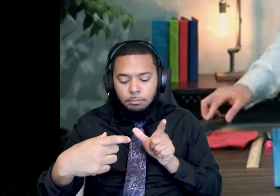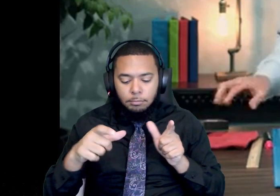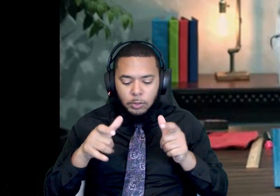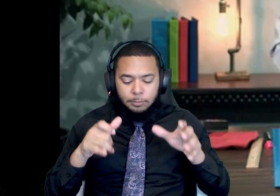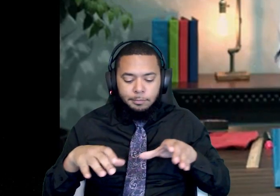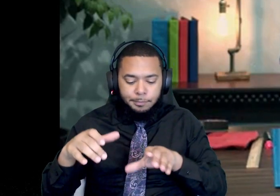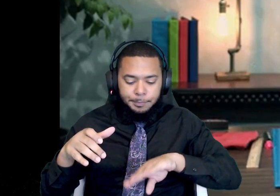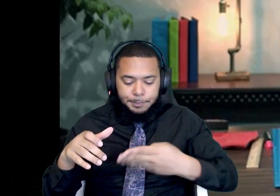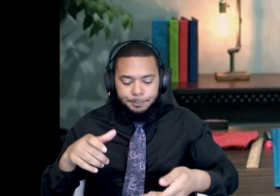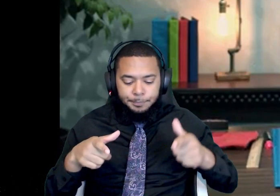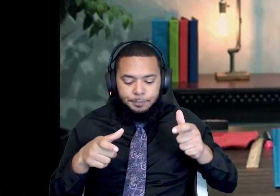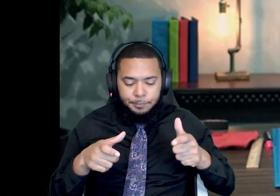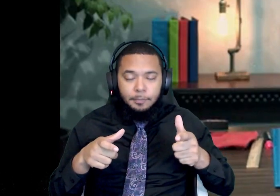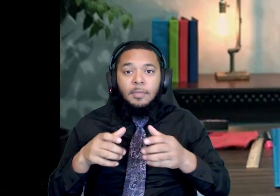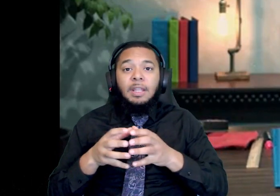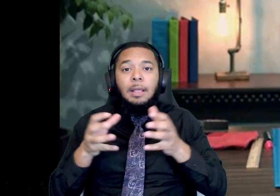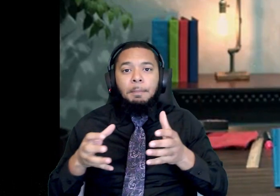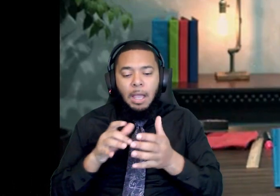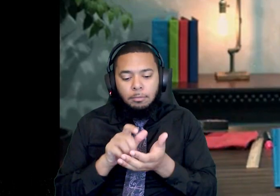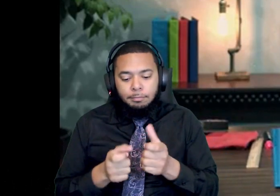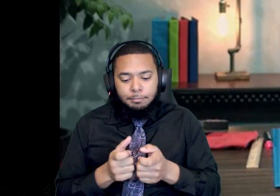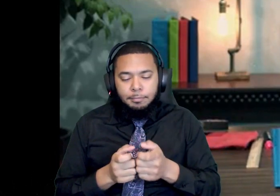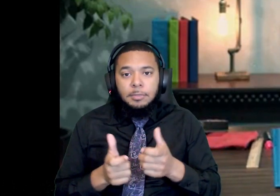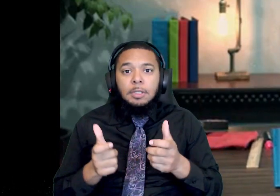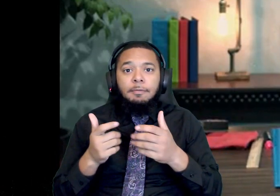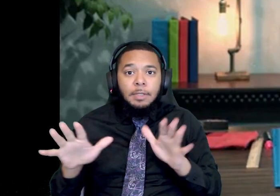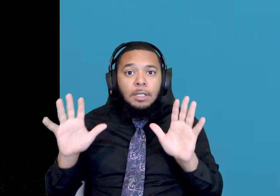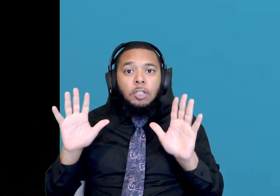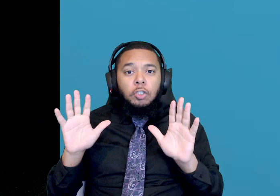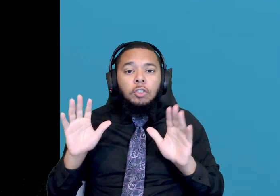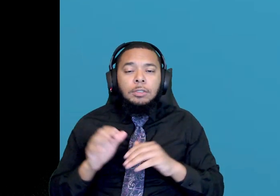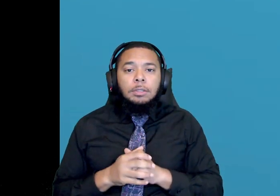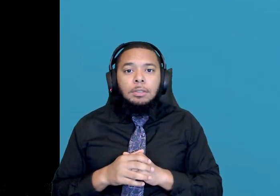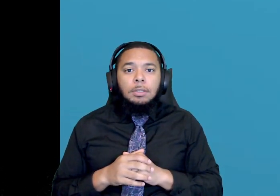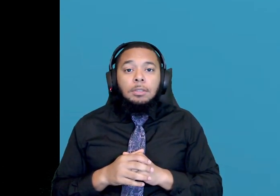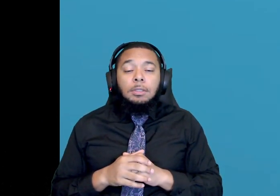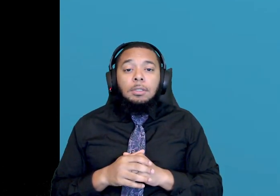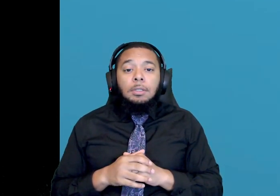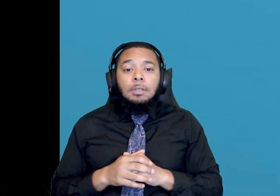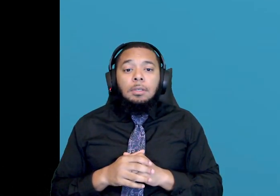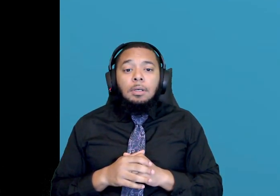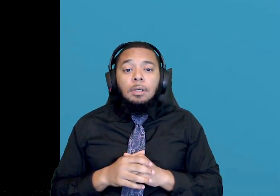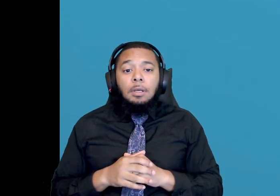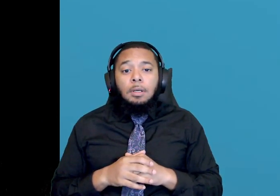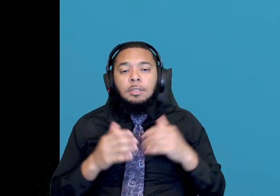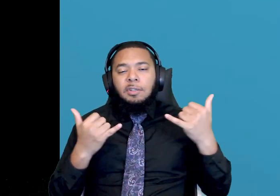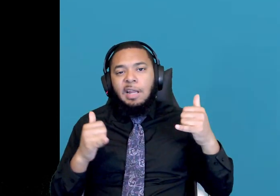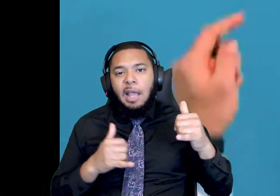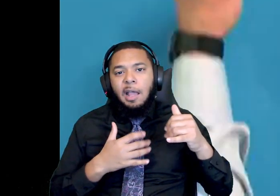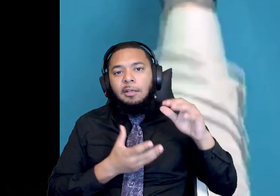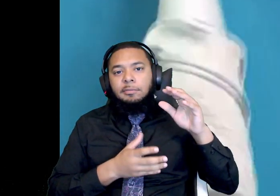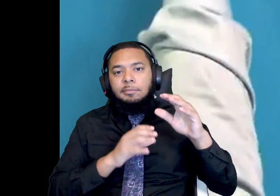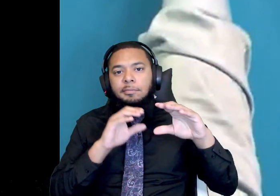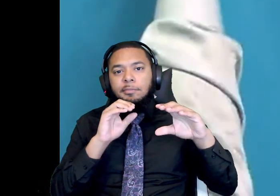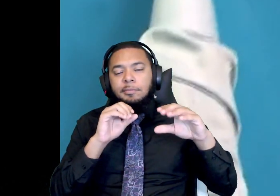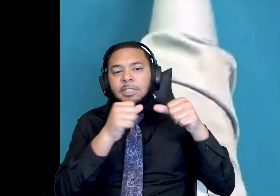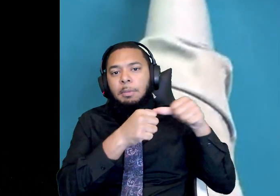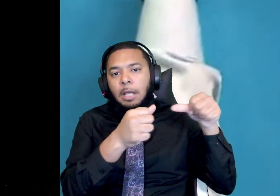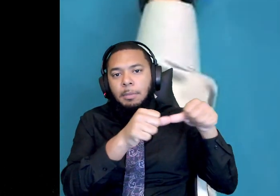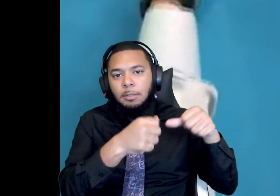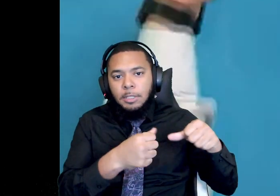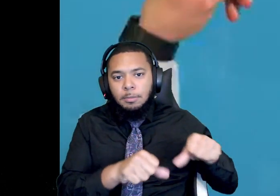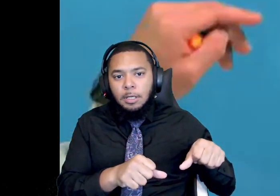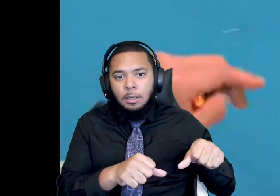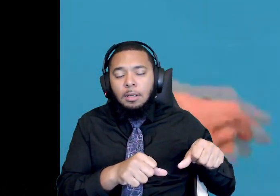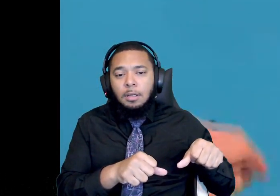So all that being said, how much money is it? Well, none of these are outgoing payments. They're all